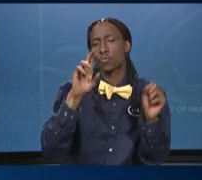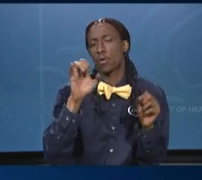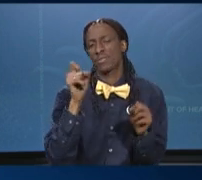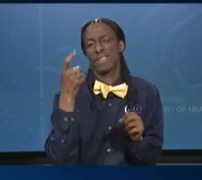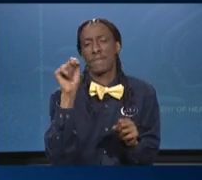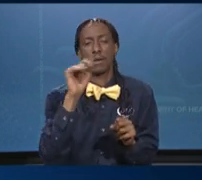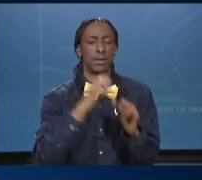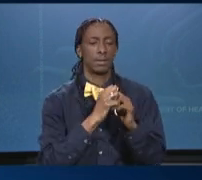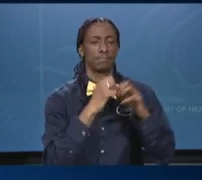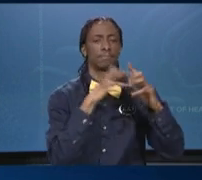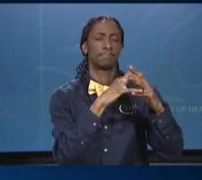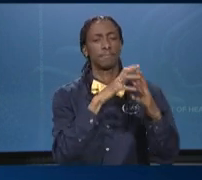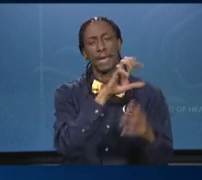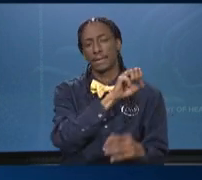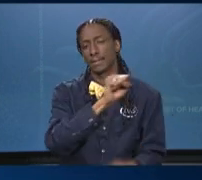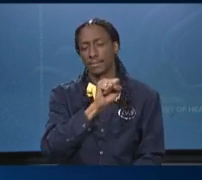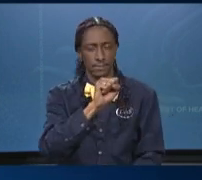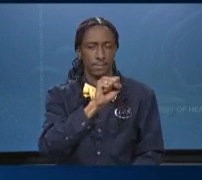Social Security,